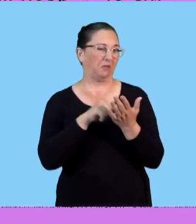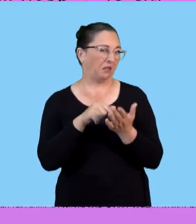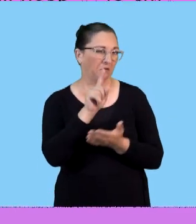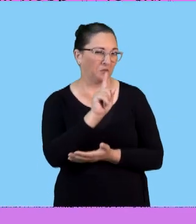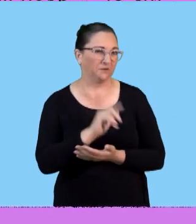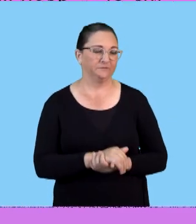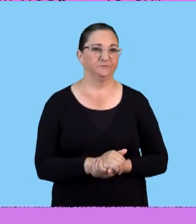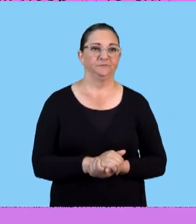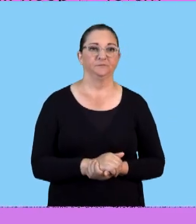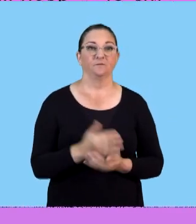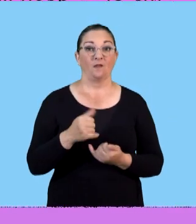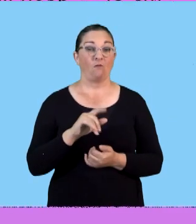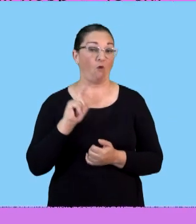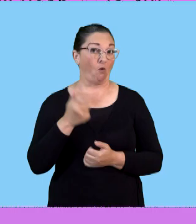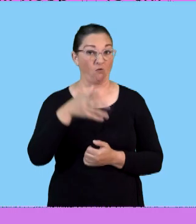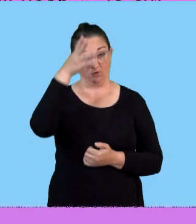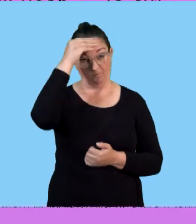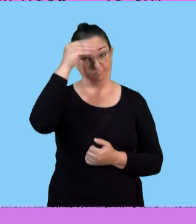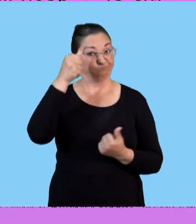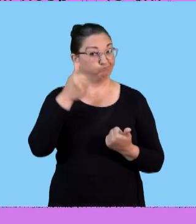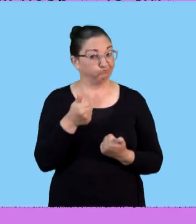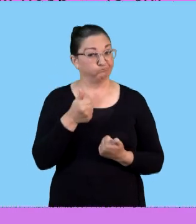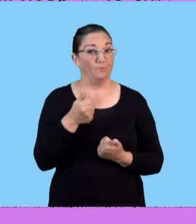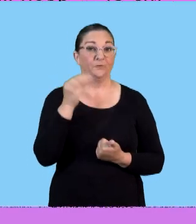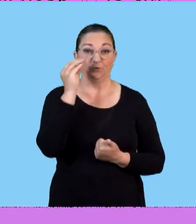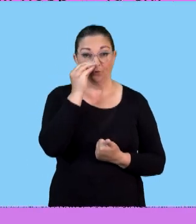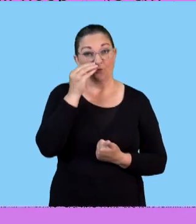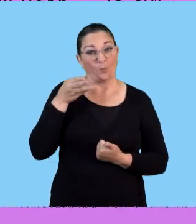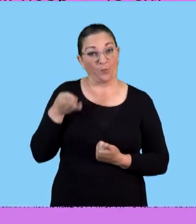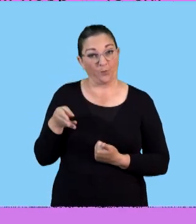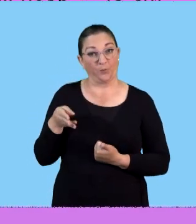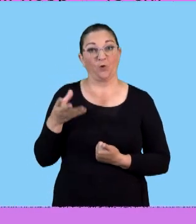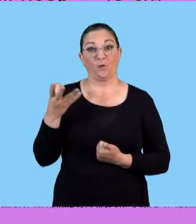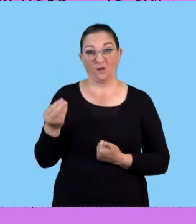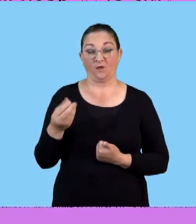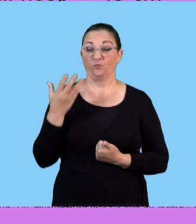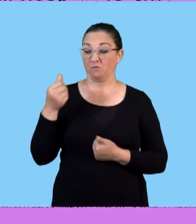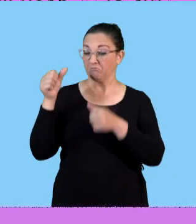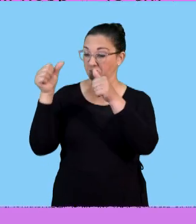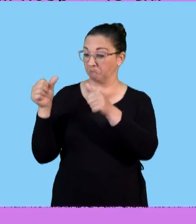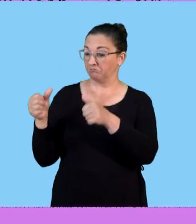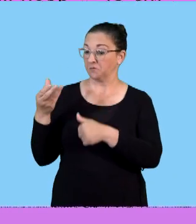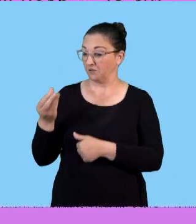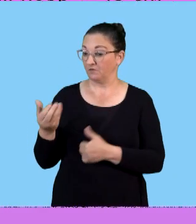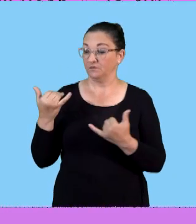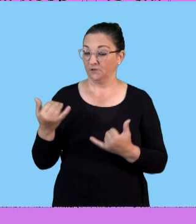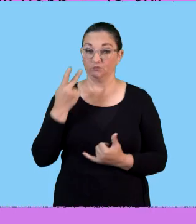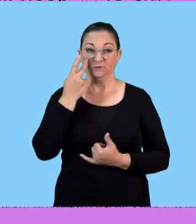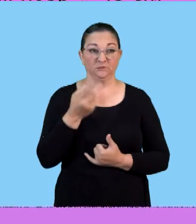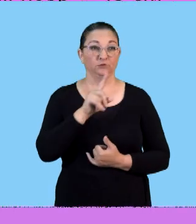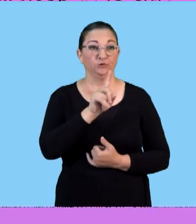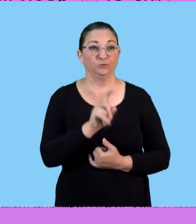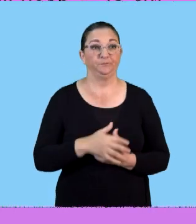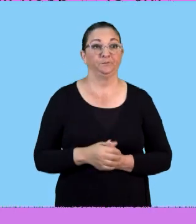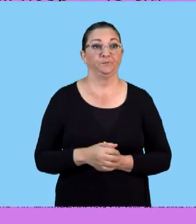calculate. Again, we have all the information. There we have the note as well. We have the diagram. Now